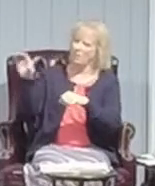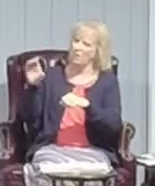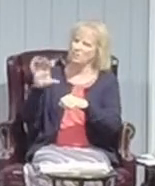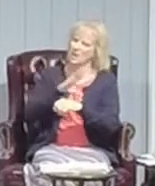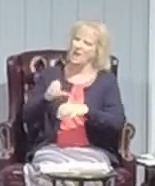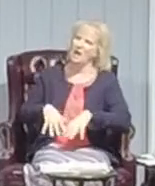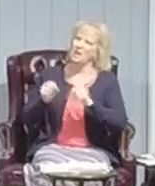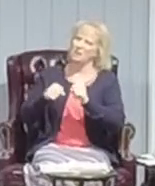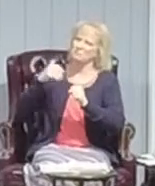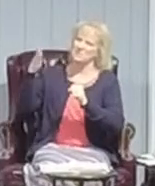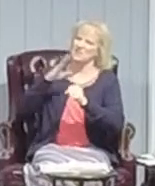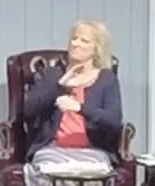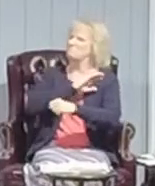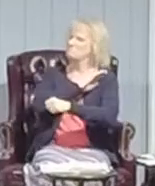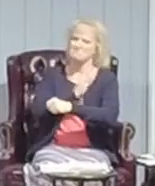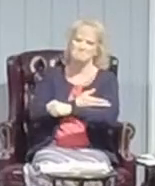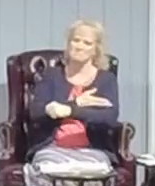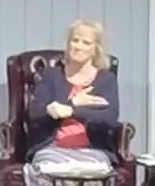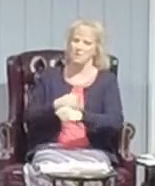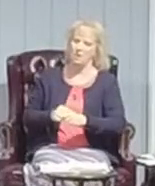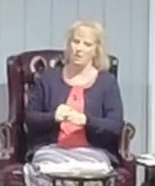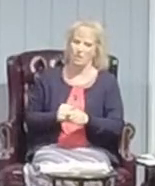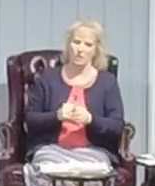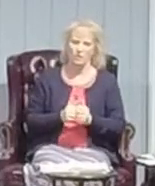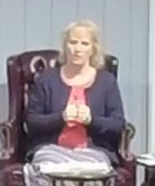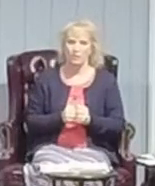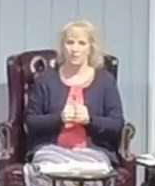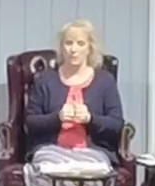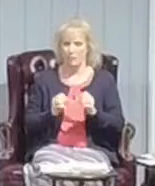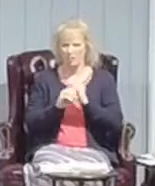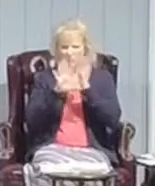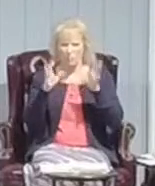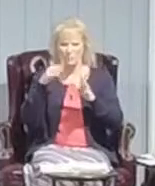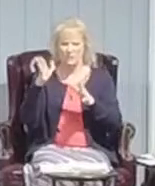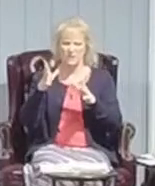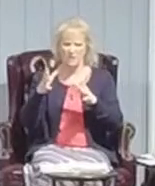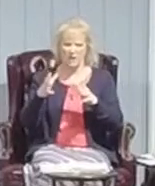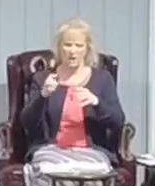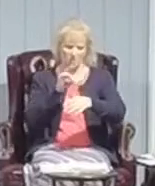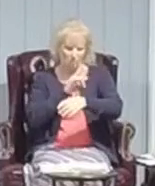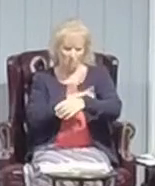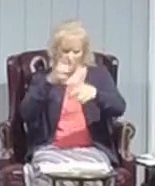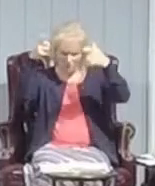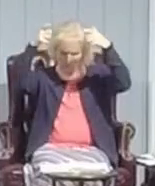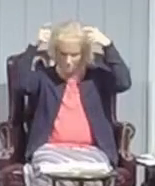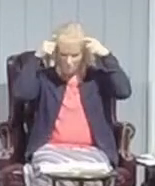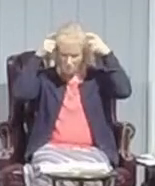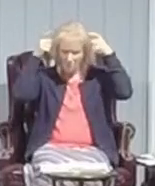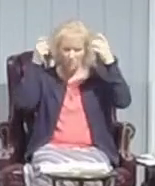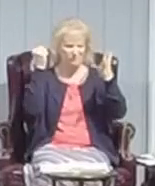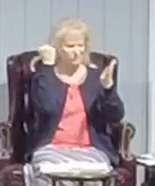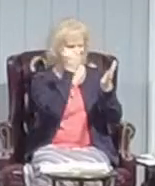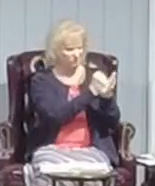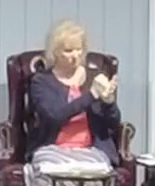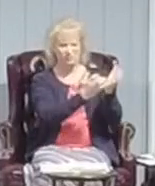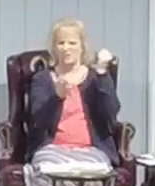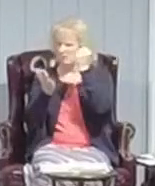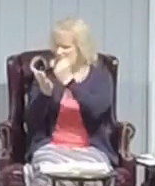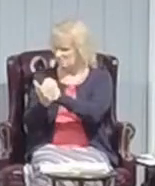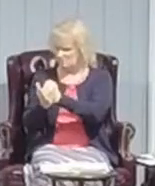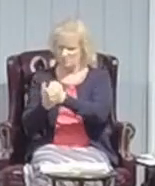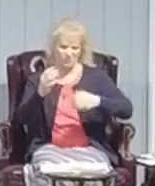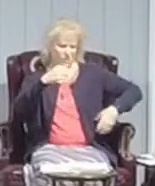is powerless. Of course, he was fitted with a crown of thorns. He was nailed to the cross. He had his side